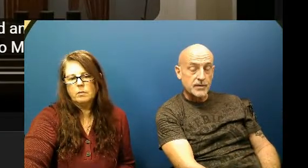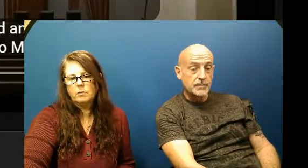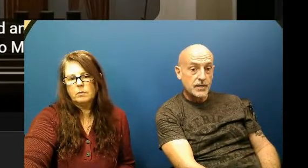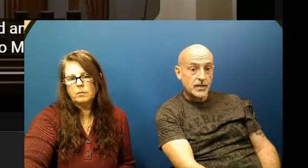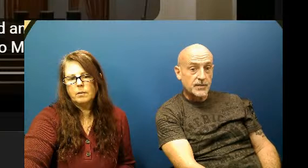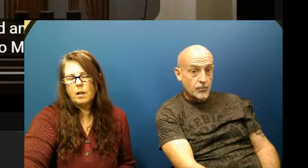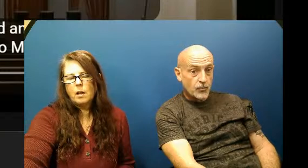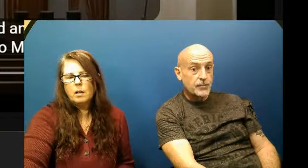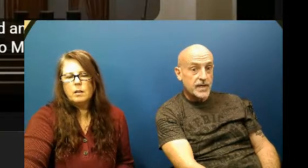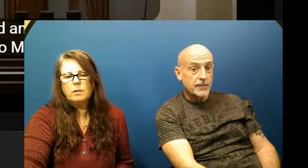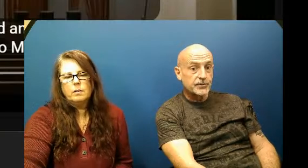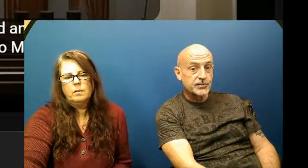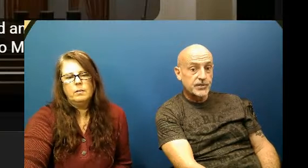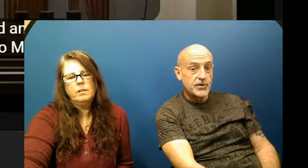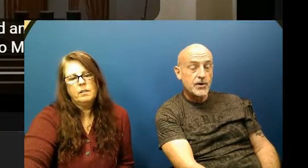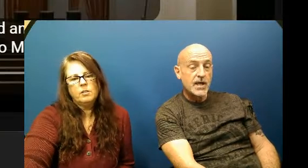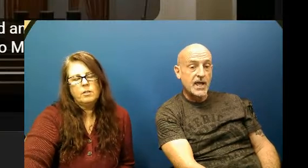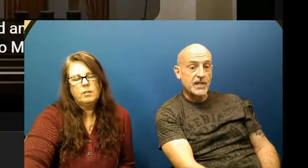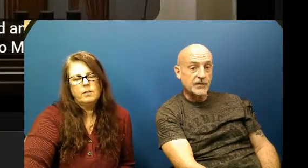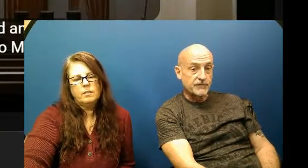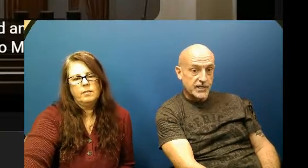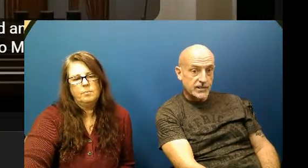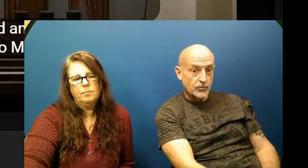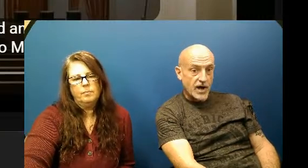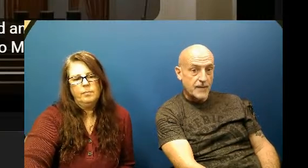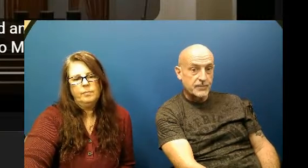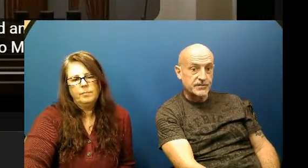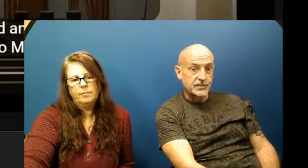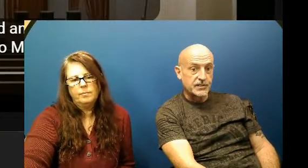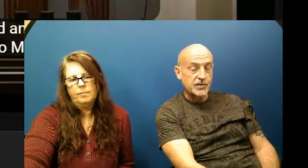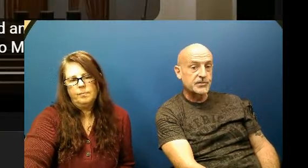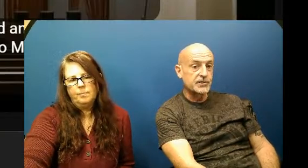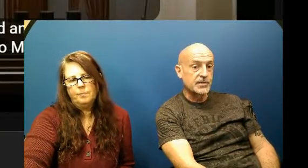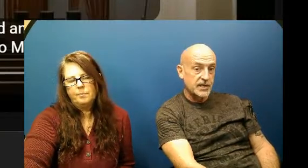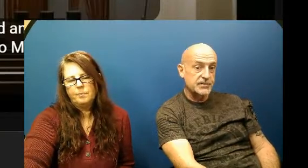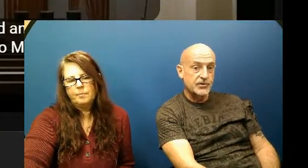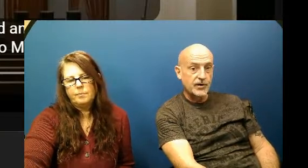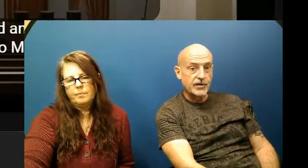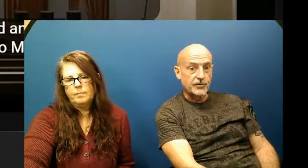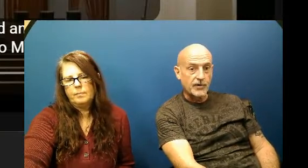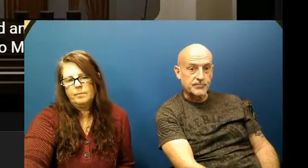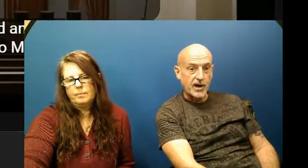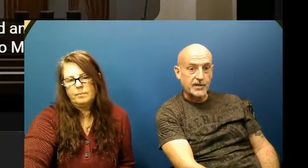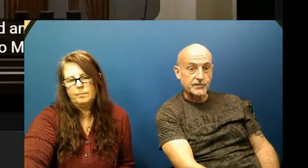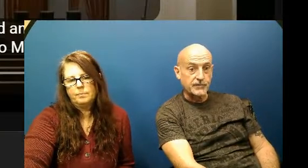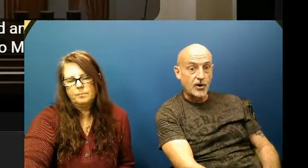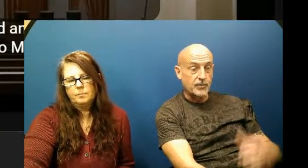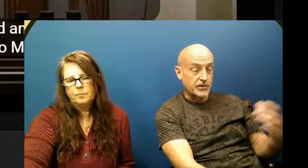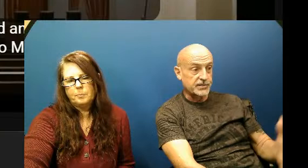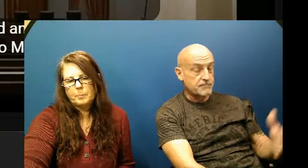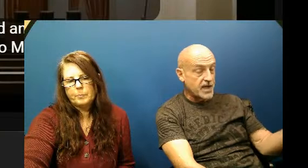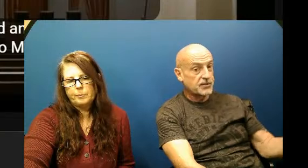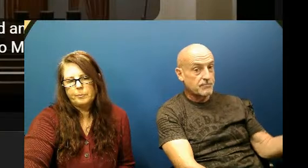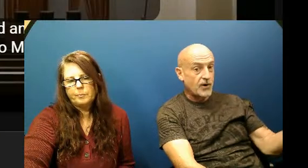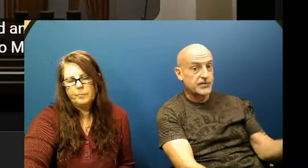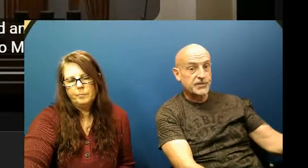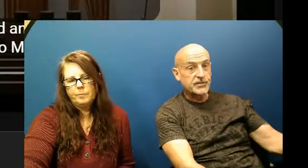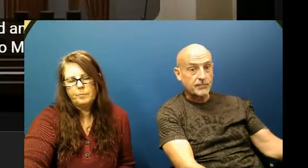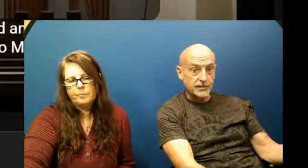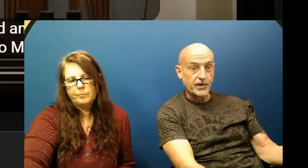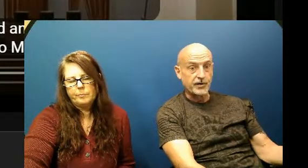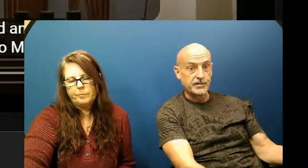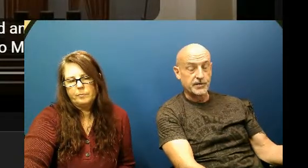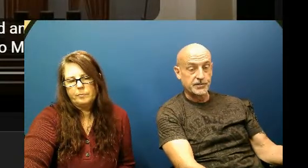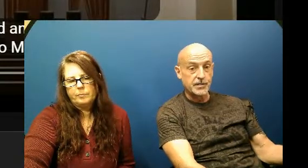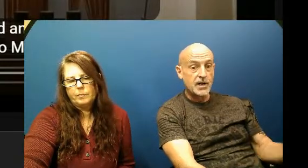with them, they will be able to sue. And the first thing that will happen is an injunction against your unauthorized practice of law because they've met the burden to get